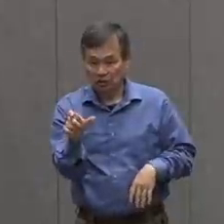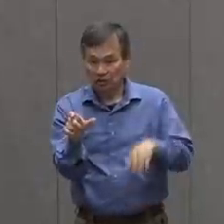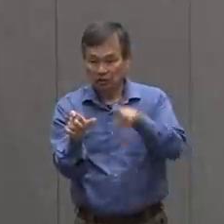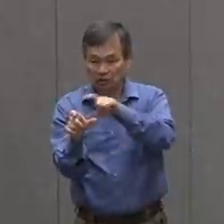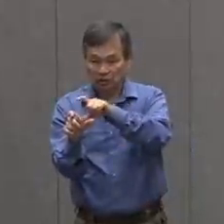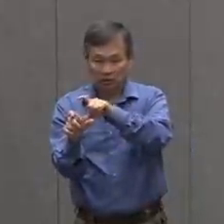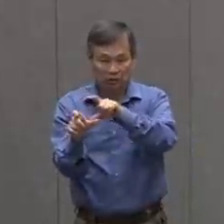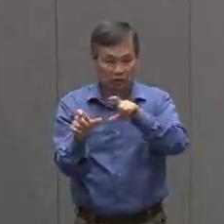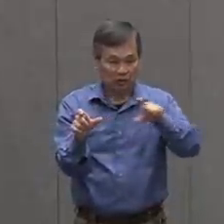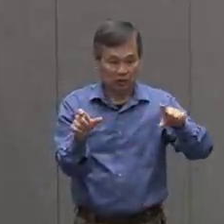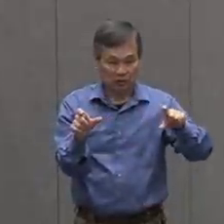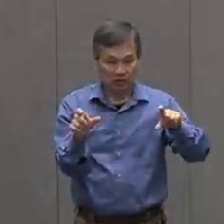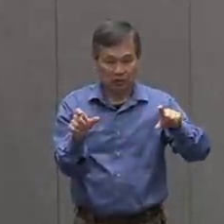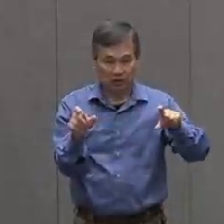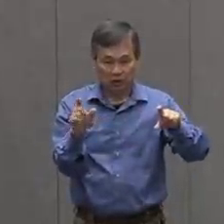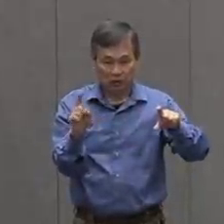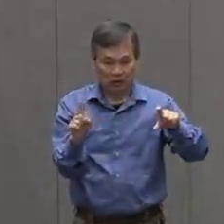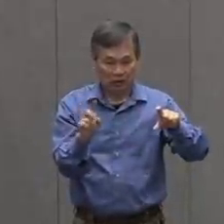bottom.